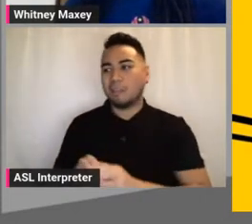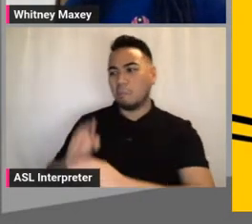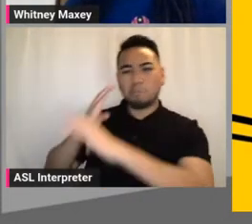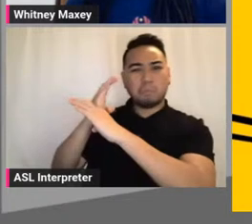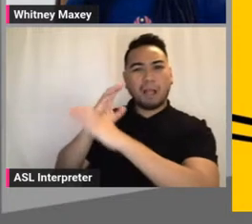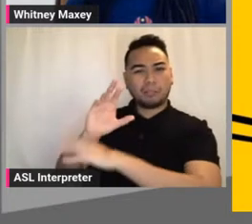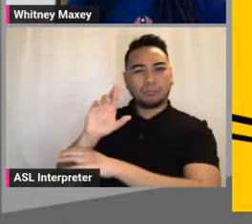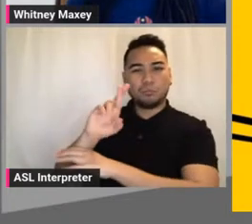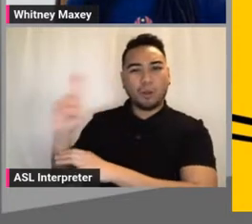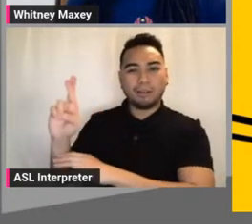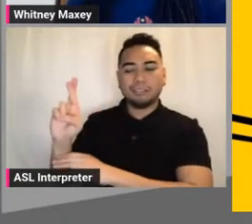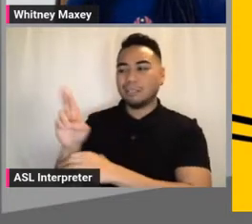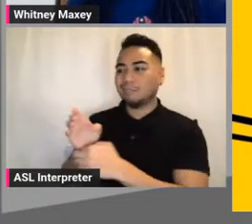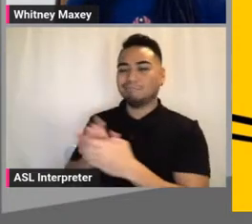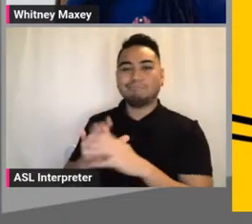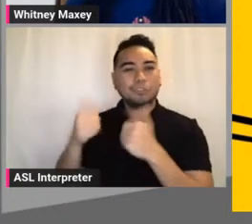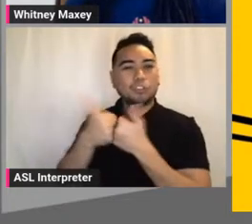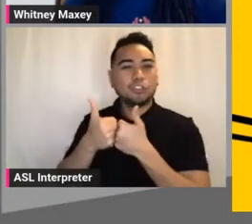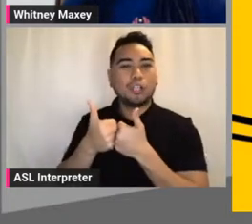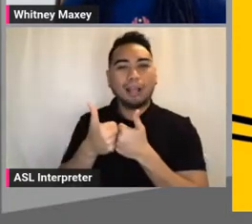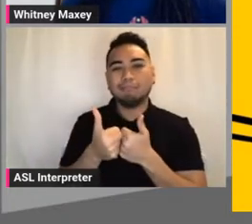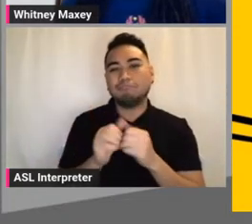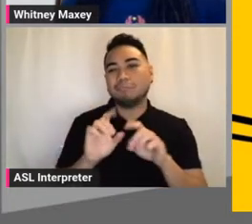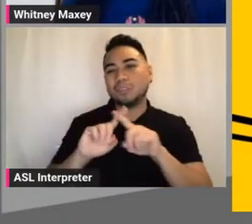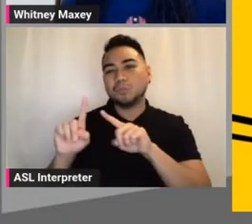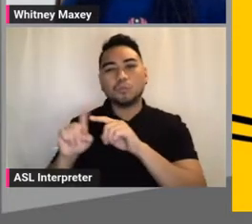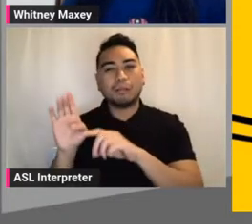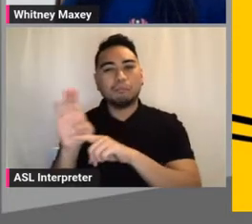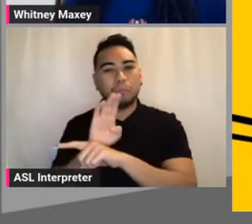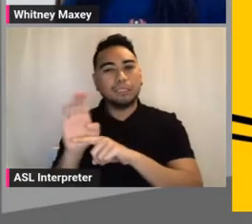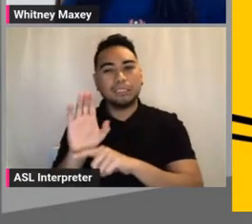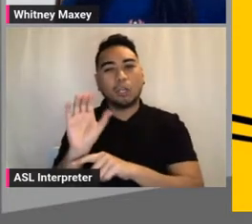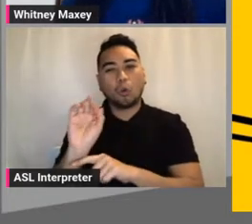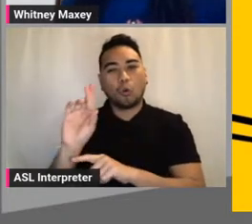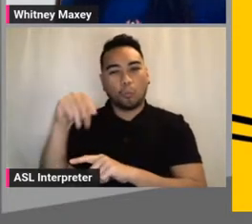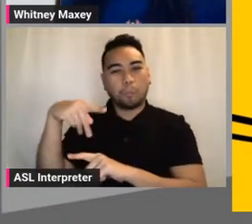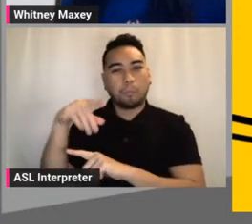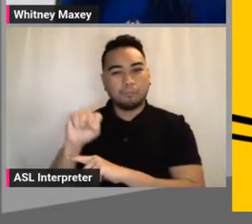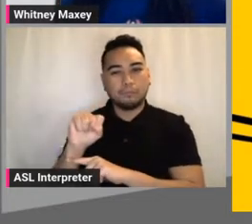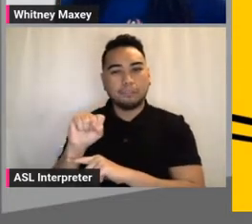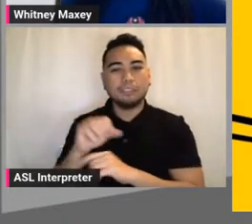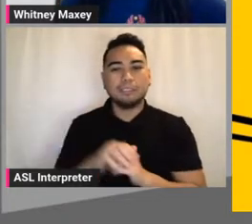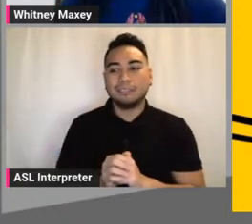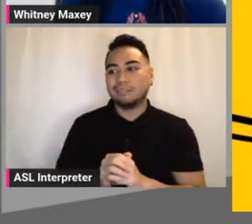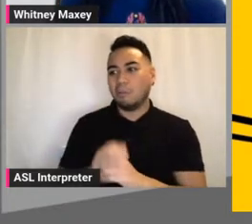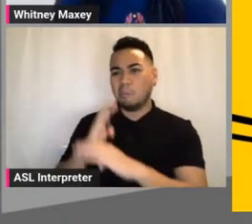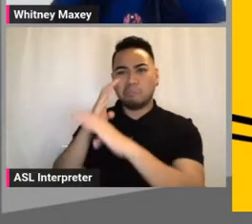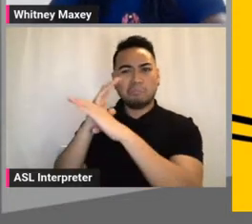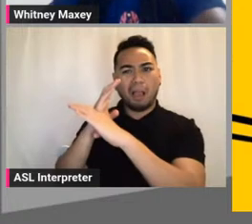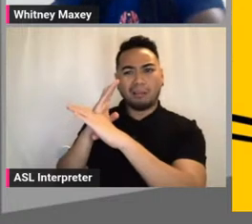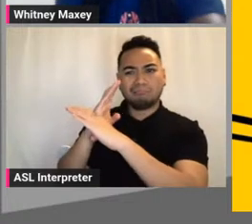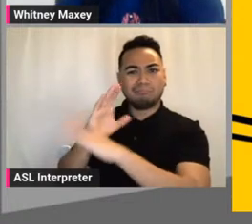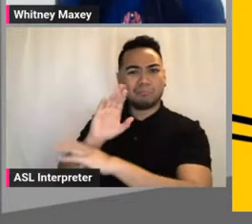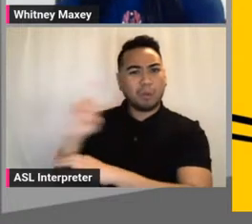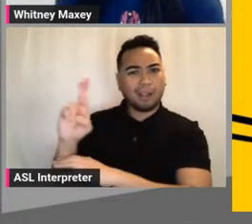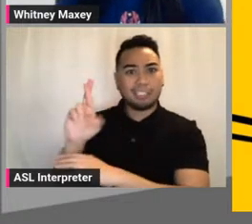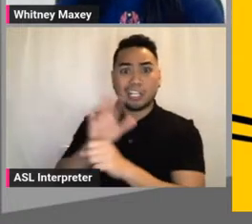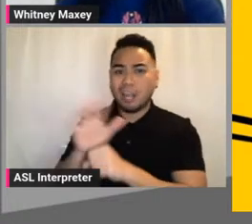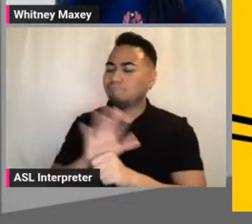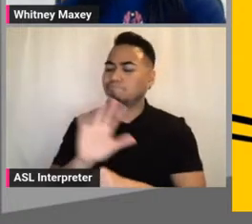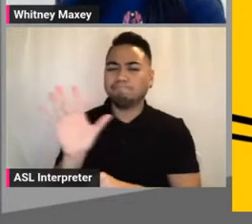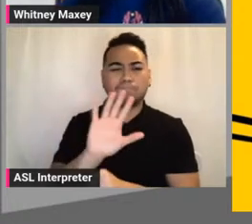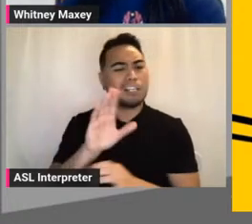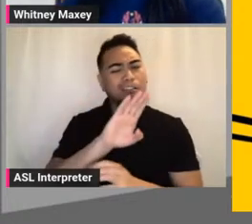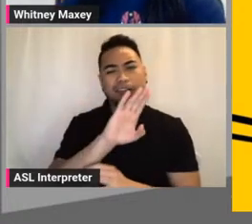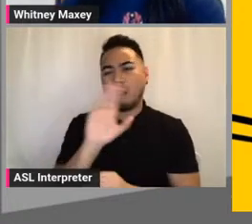challenge corporations and make change in people's lives. Blocking the right isn't enough. It never has been,